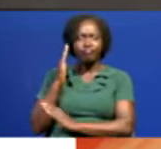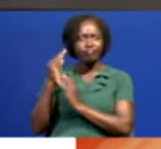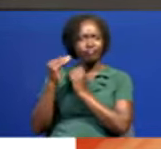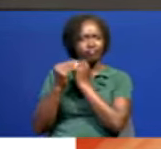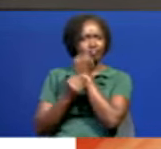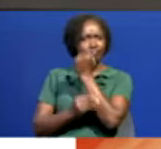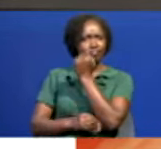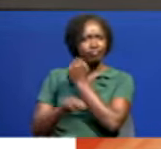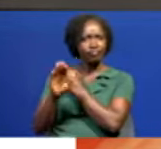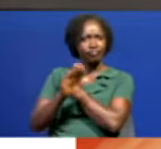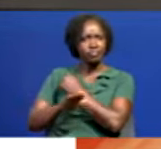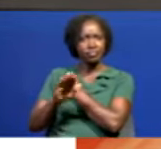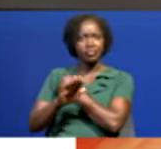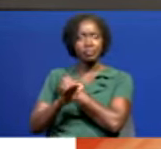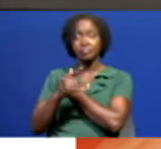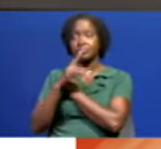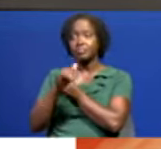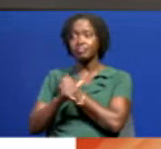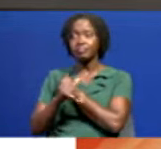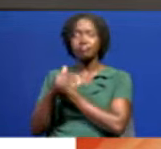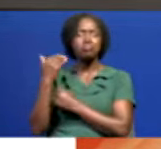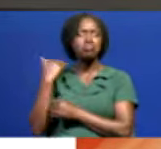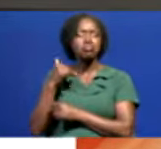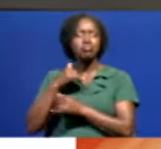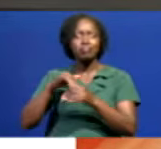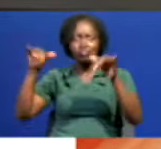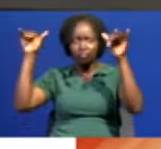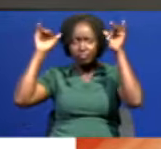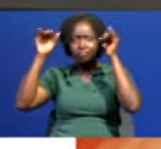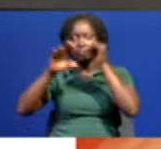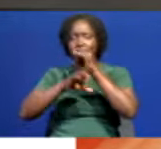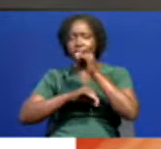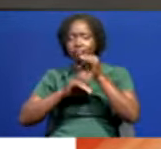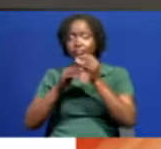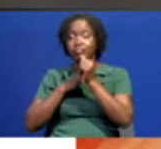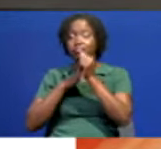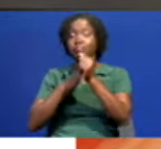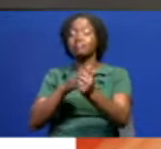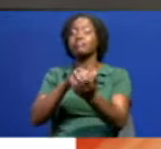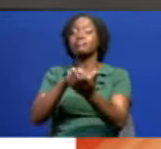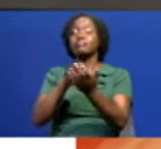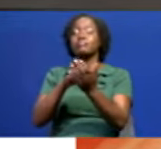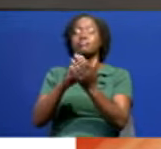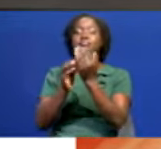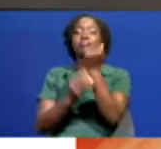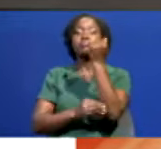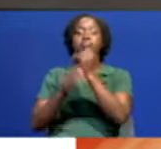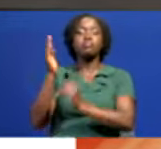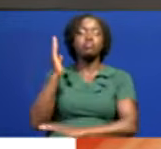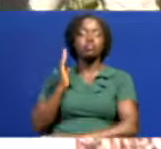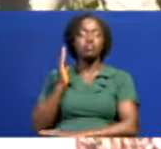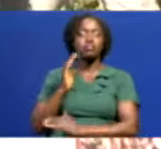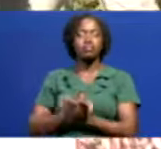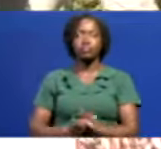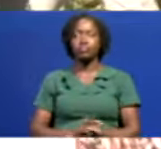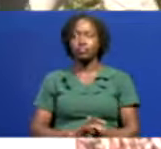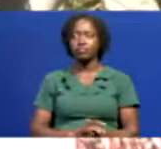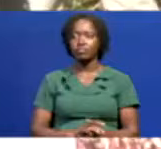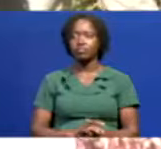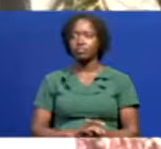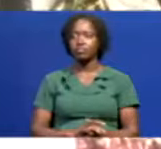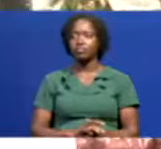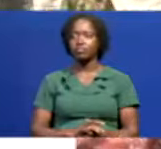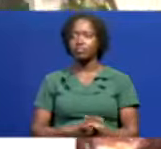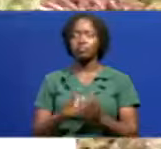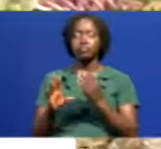area. The residents cite burglary and livestock theft as the leading cases of insecurity. The spate of theft